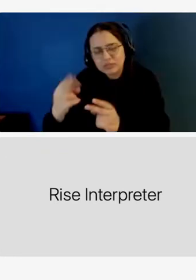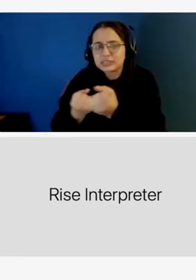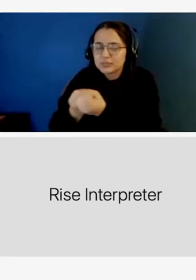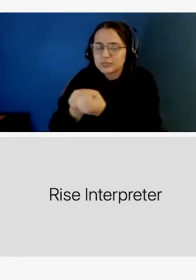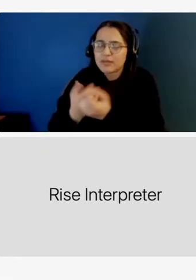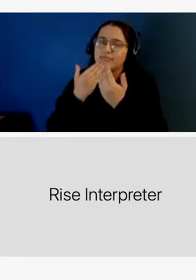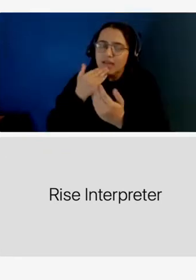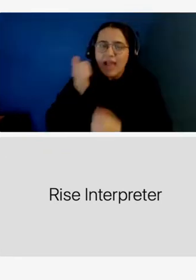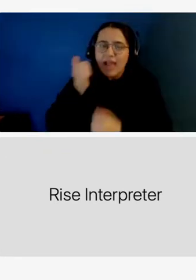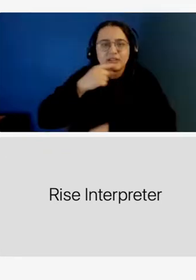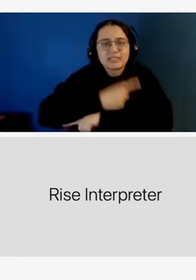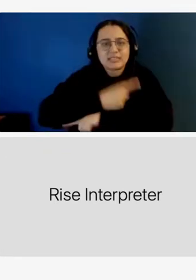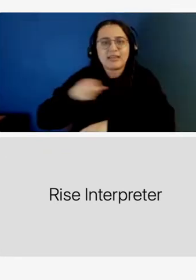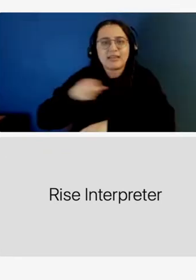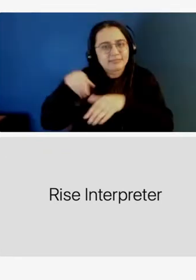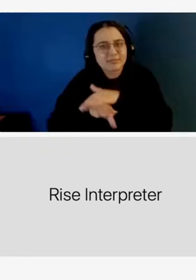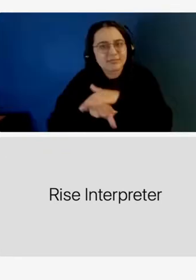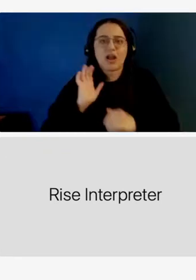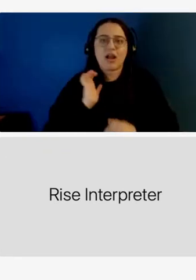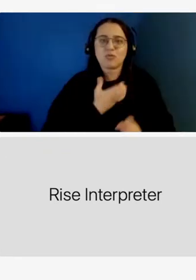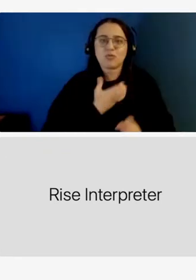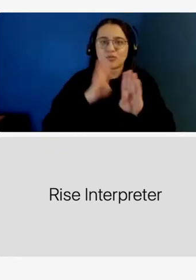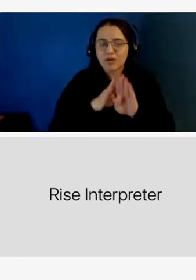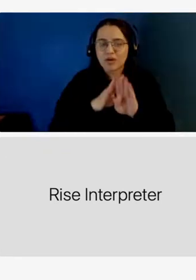no one will do it better. Thank you.